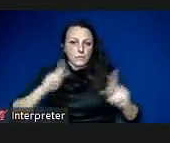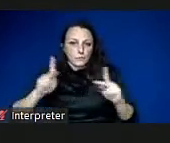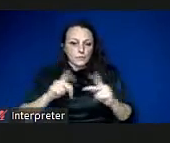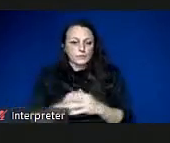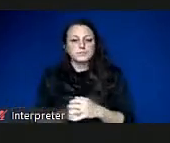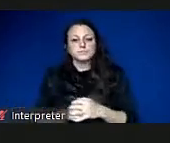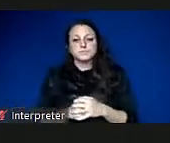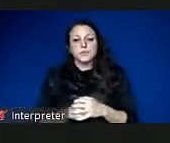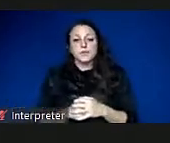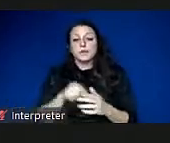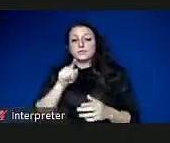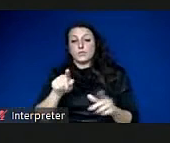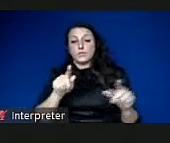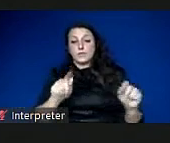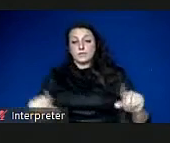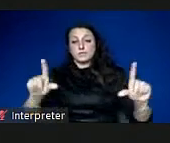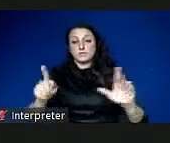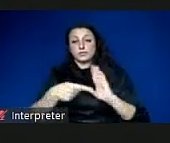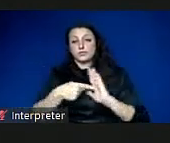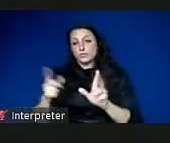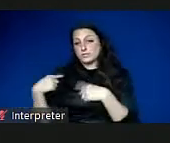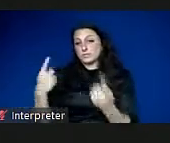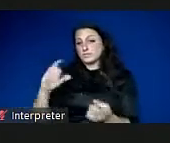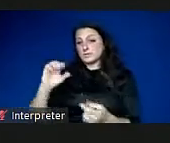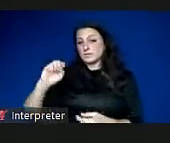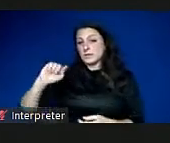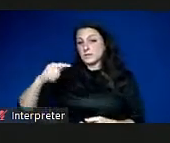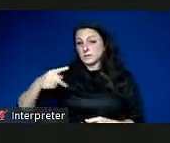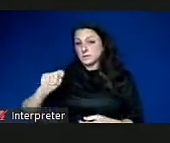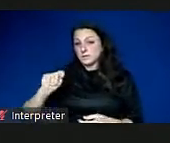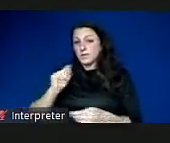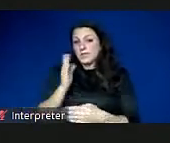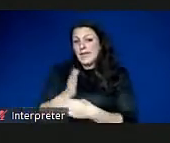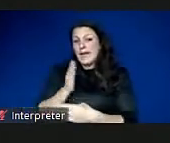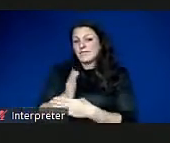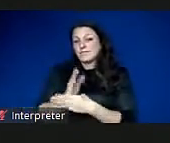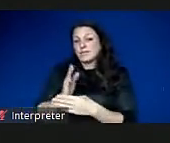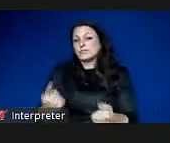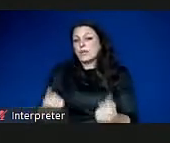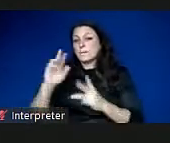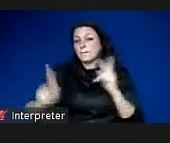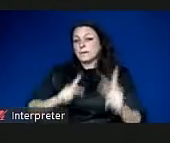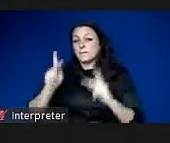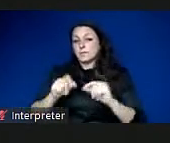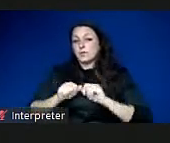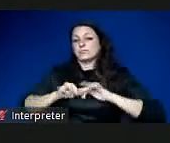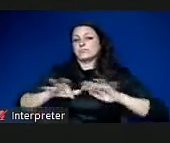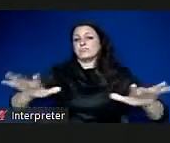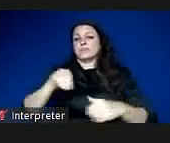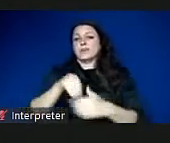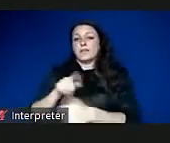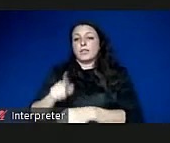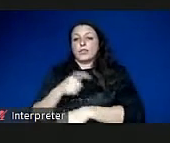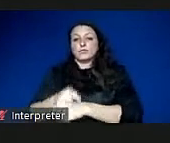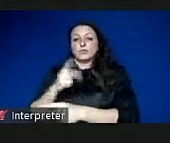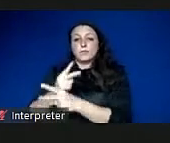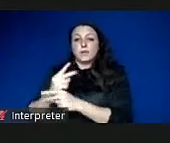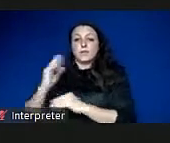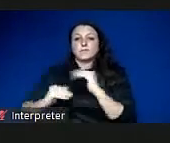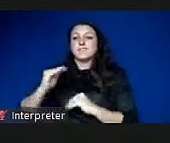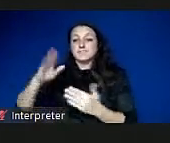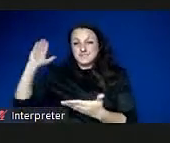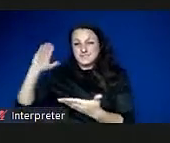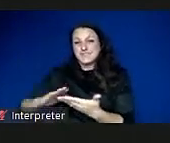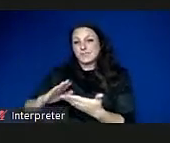what this figure shows you is that since September, the average size of outbreaks in long-term care facilities in Colorado has decreased. And I think a lot of that